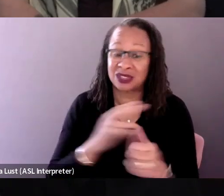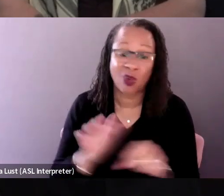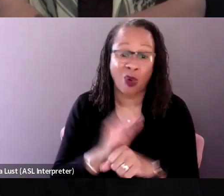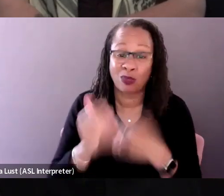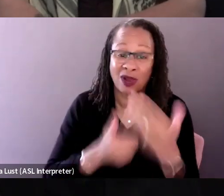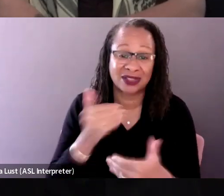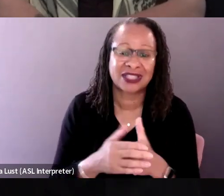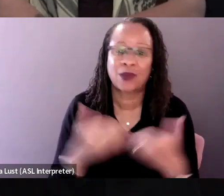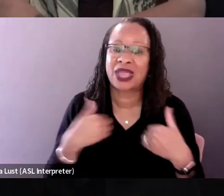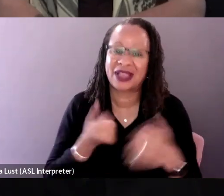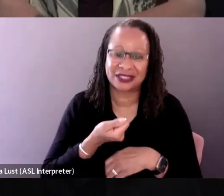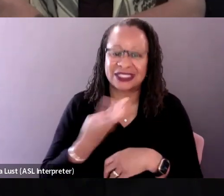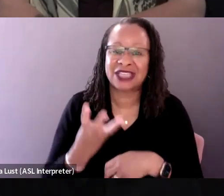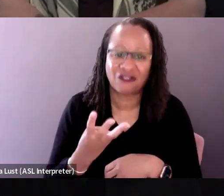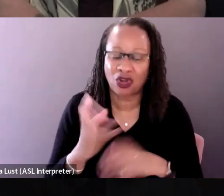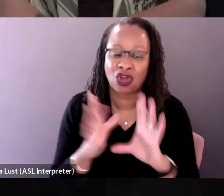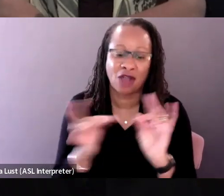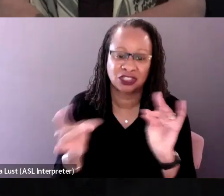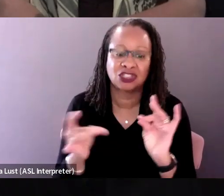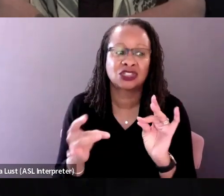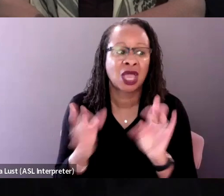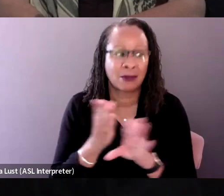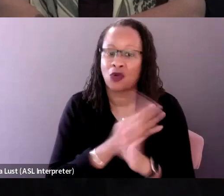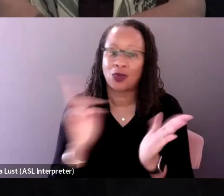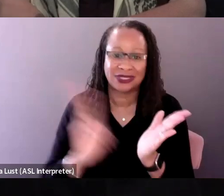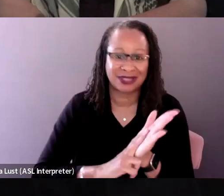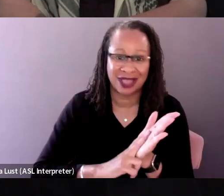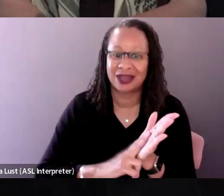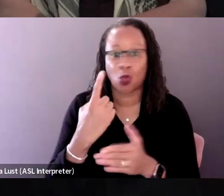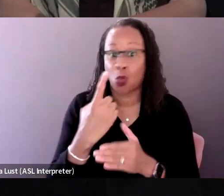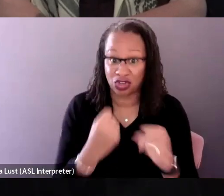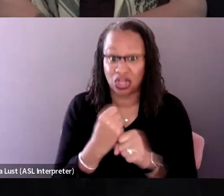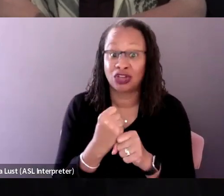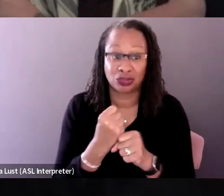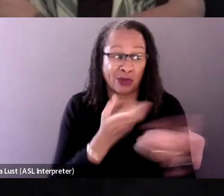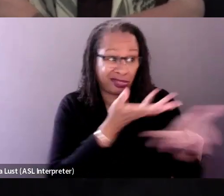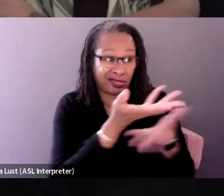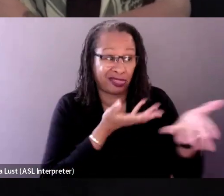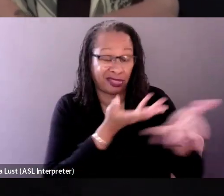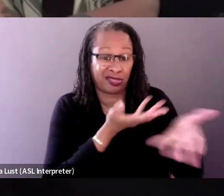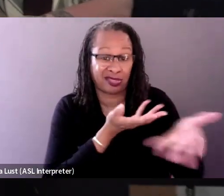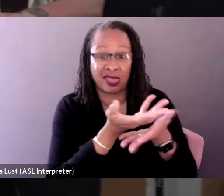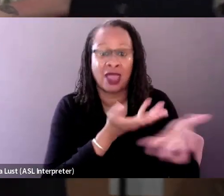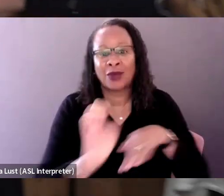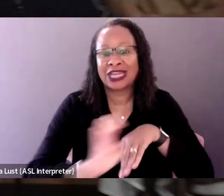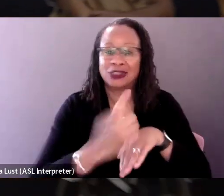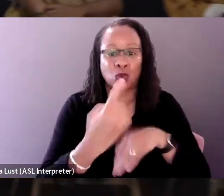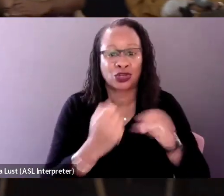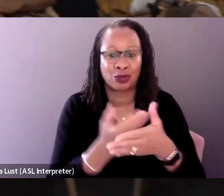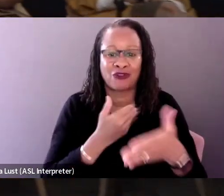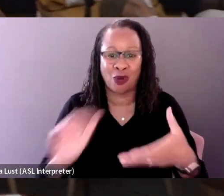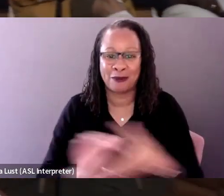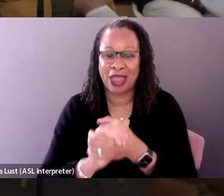we signed the contract. It was like a year. We were dating for a year before we got married. Wonderful. That's the best